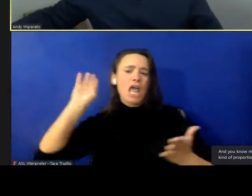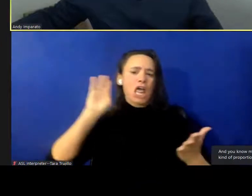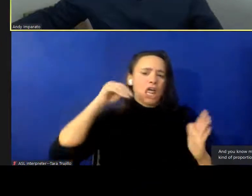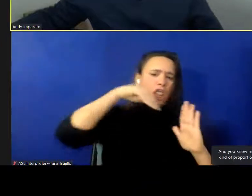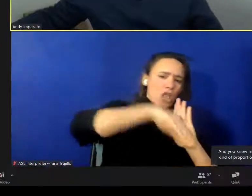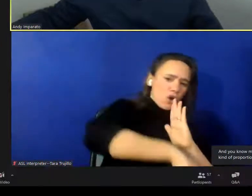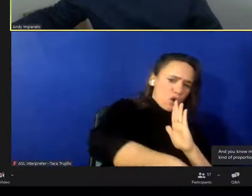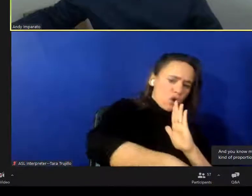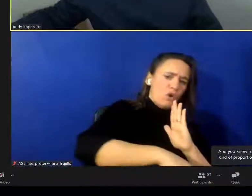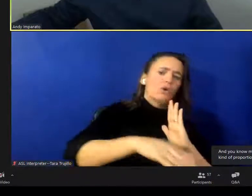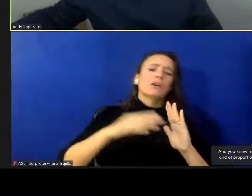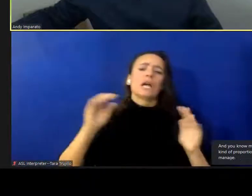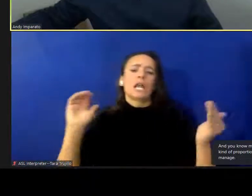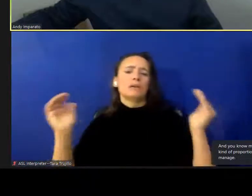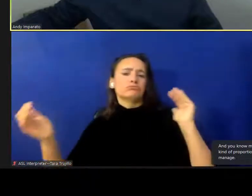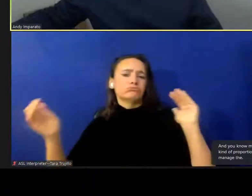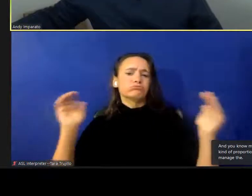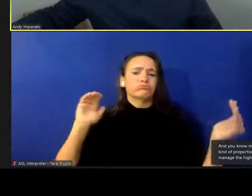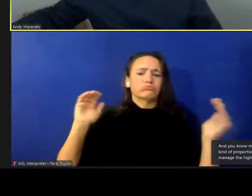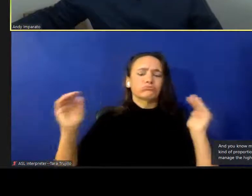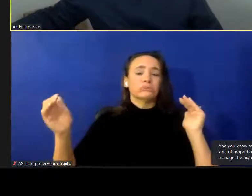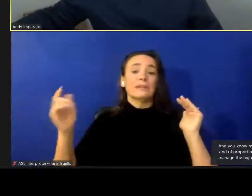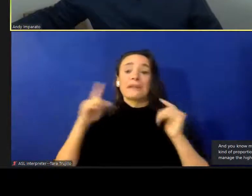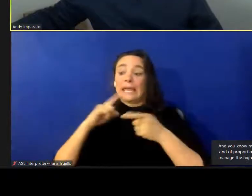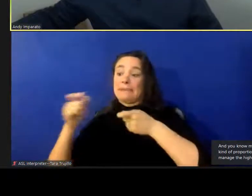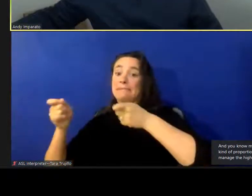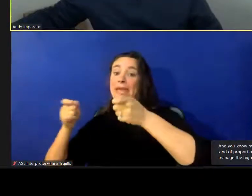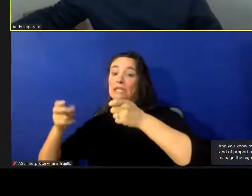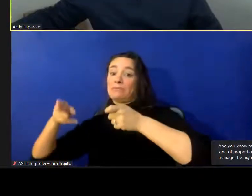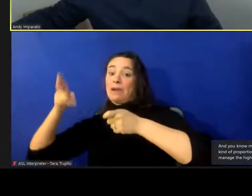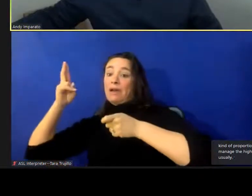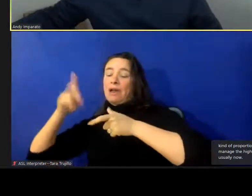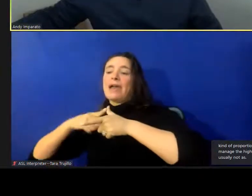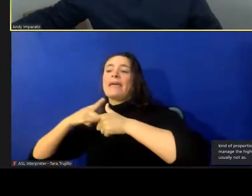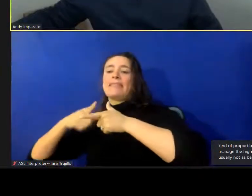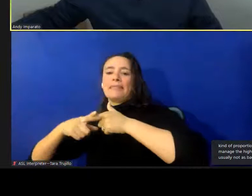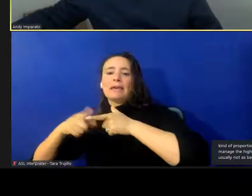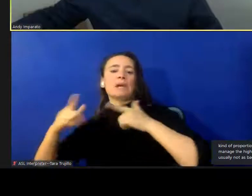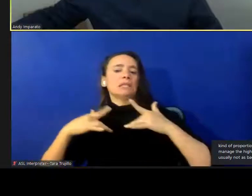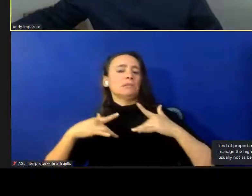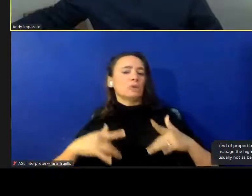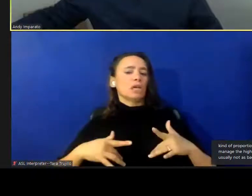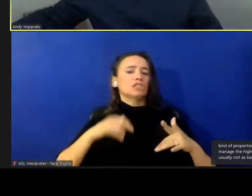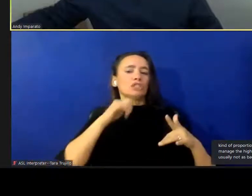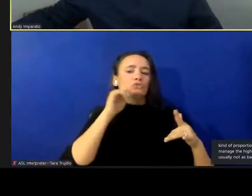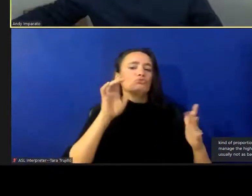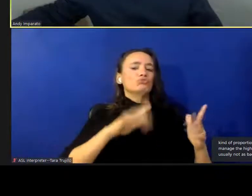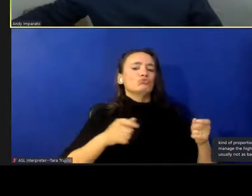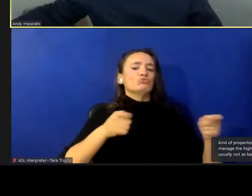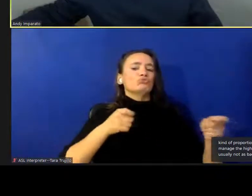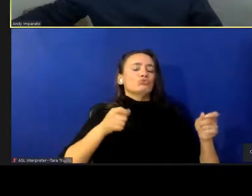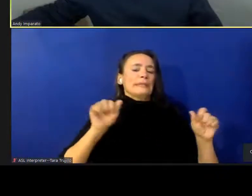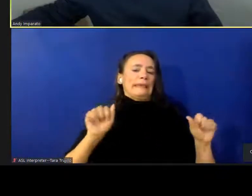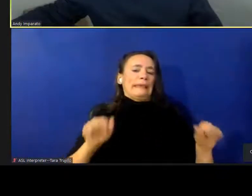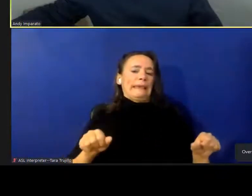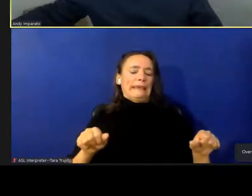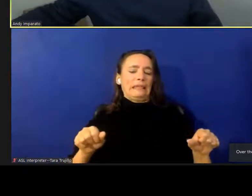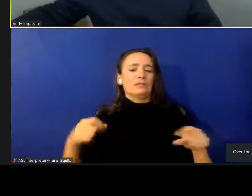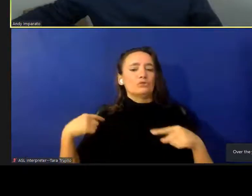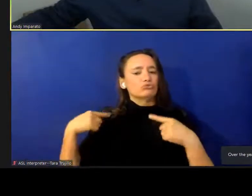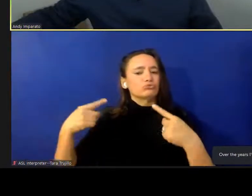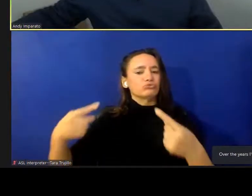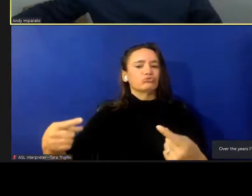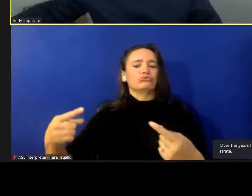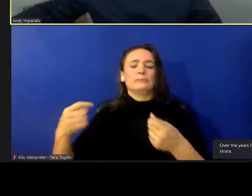if I can manage the highs, then my depression is usually not as bad. And over the years, I've just come up with